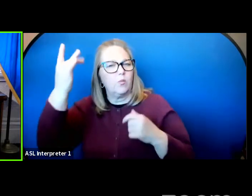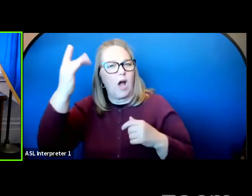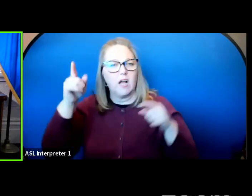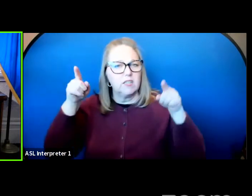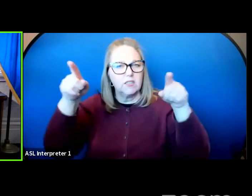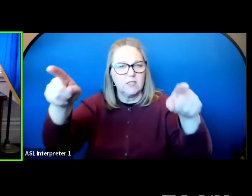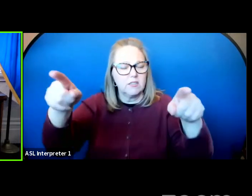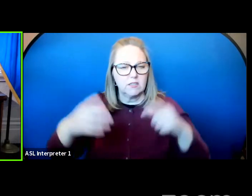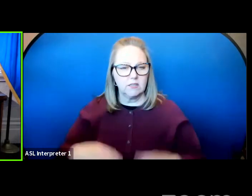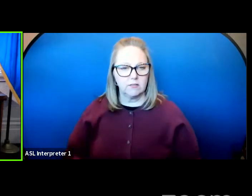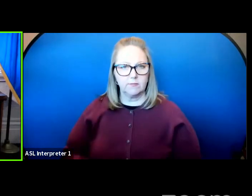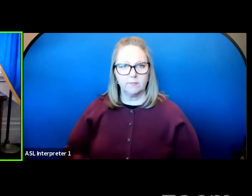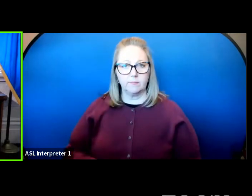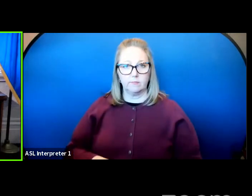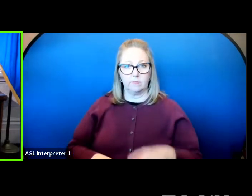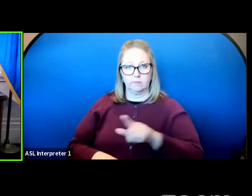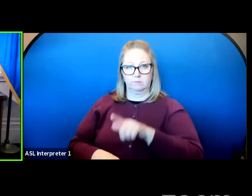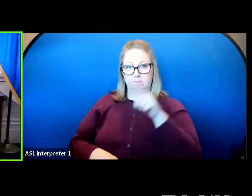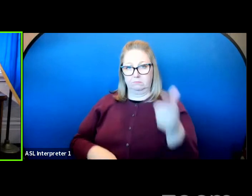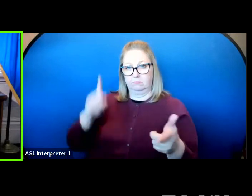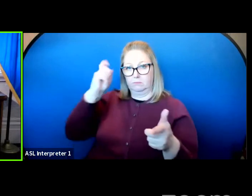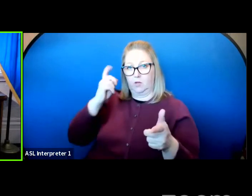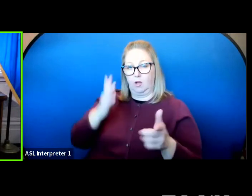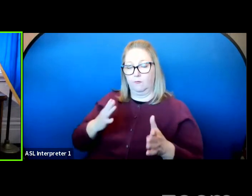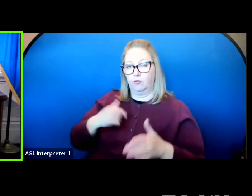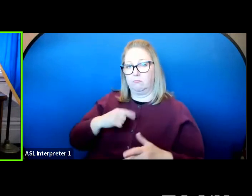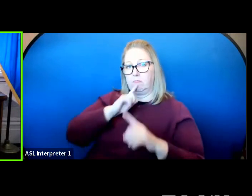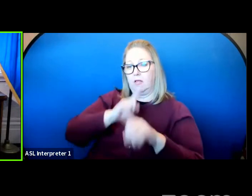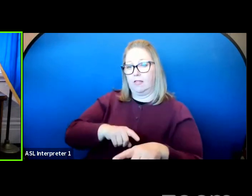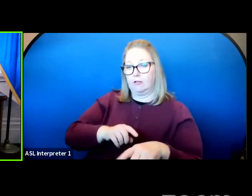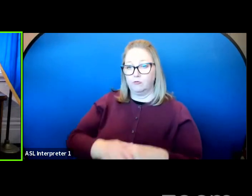You want me to go on that one, Megan? Sure, Governor.